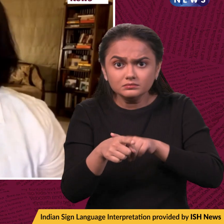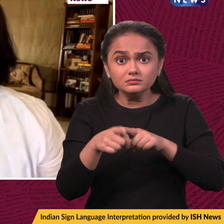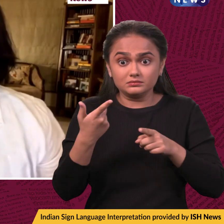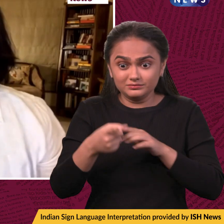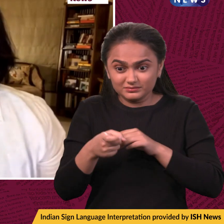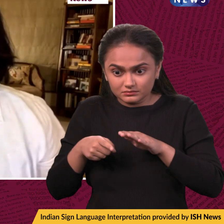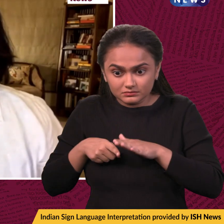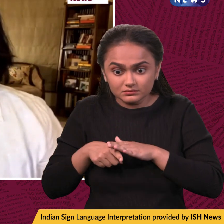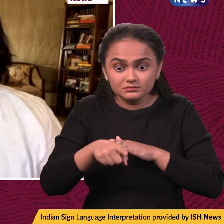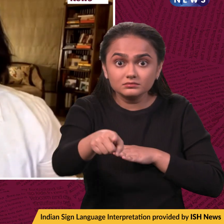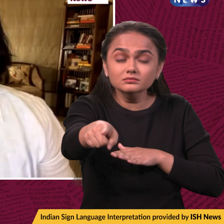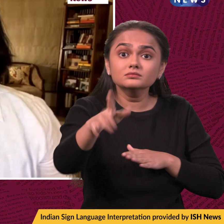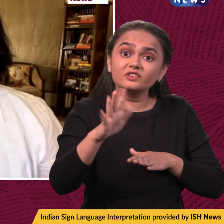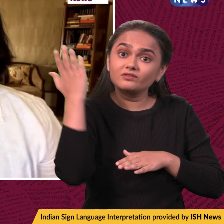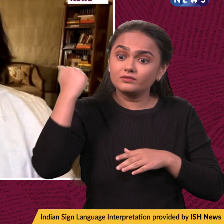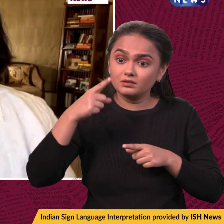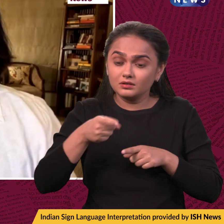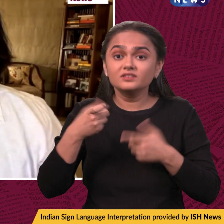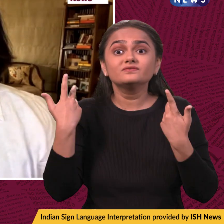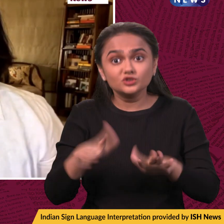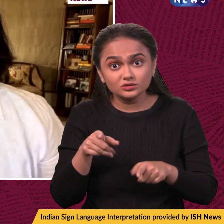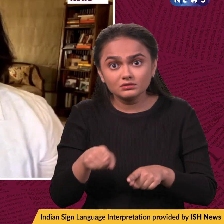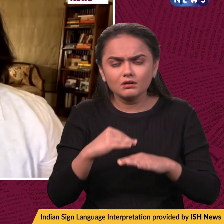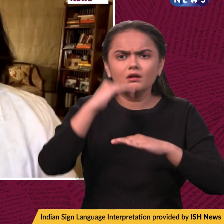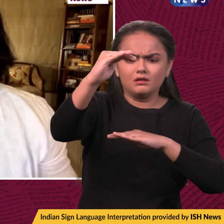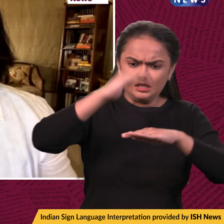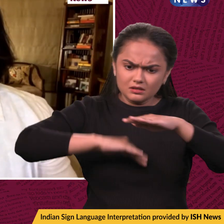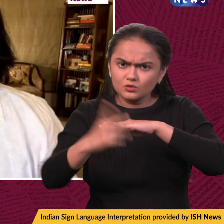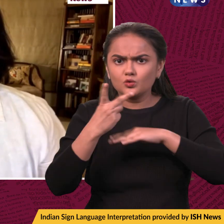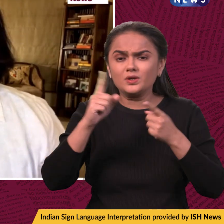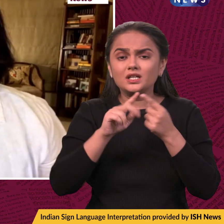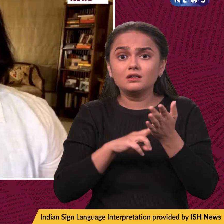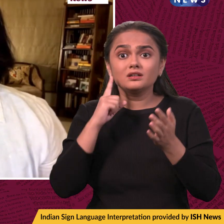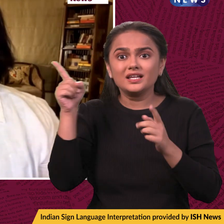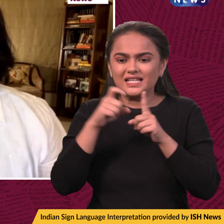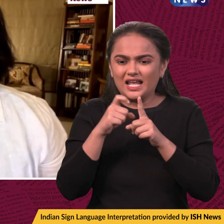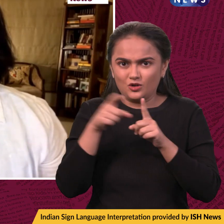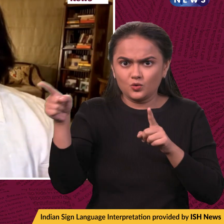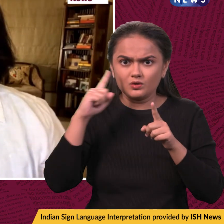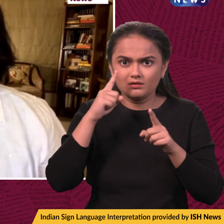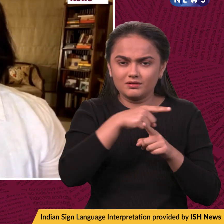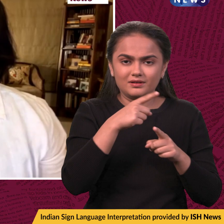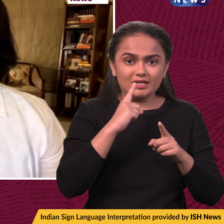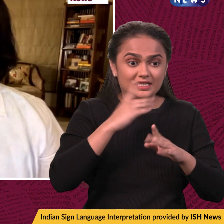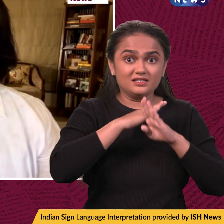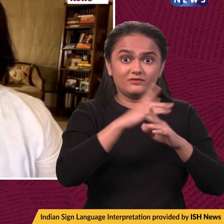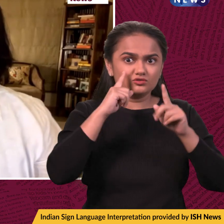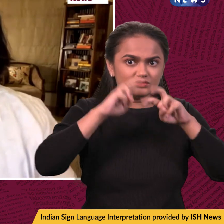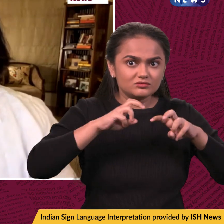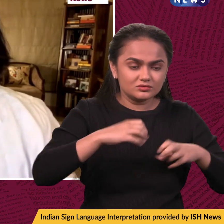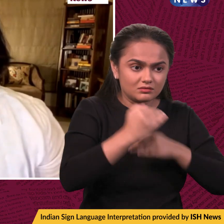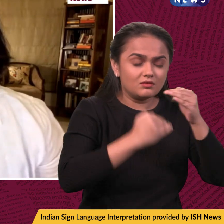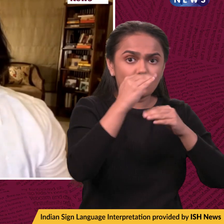the water surface and is self-propelled towards the target. According to ANI, the DRDO, which is the Defense Research and